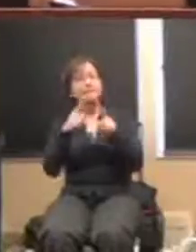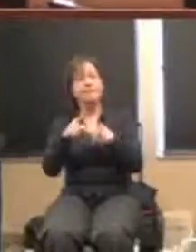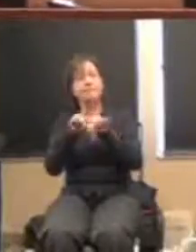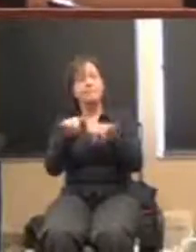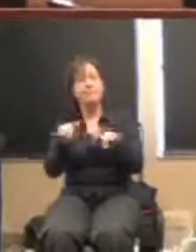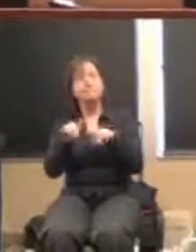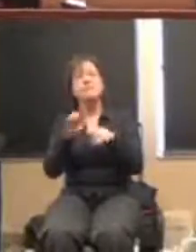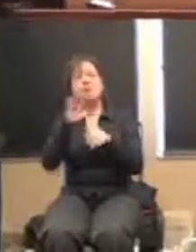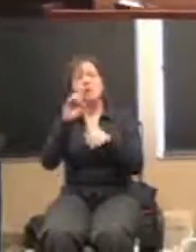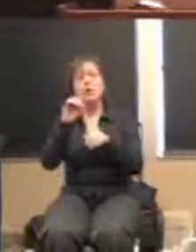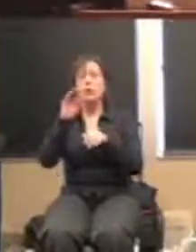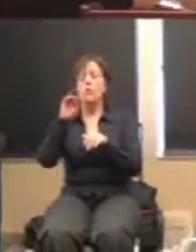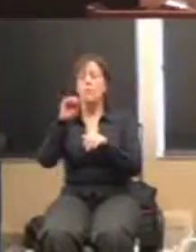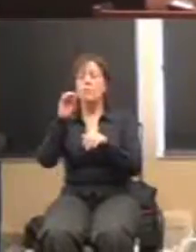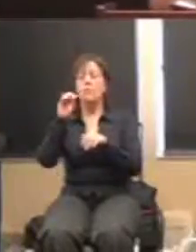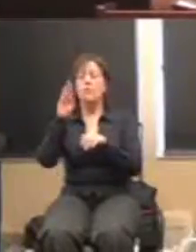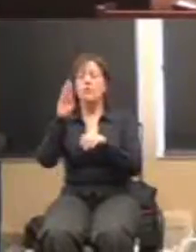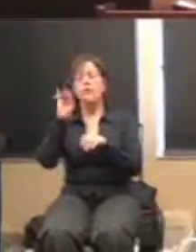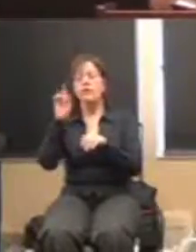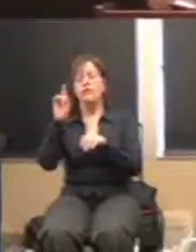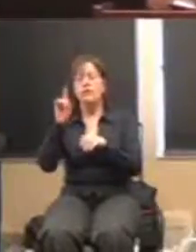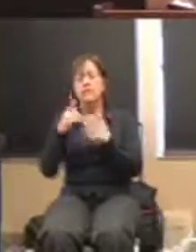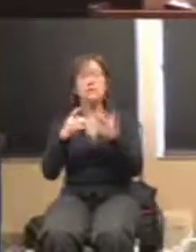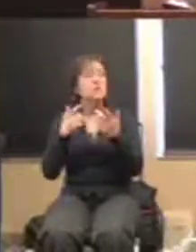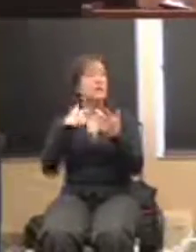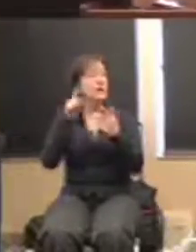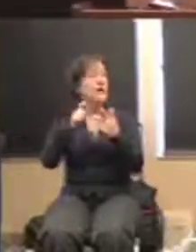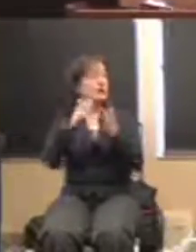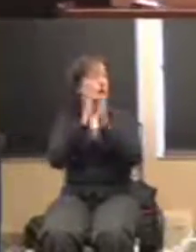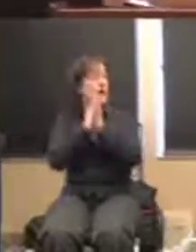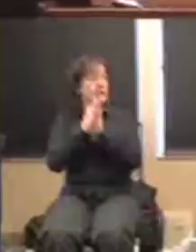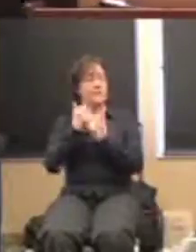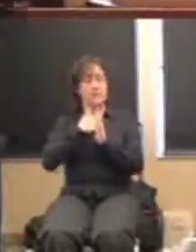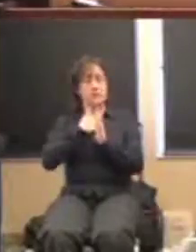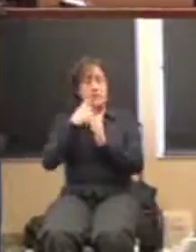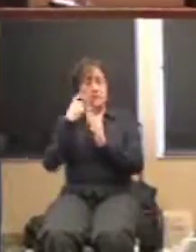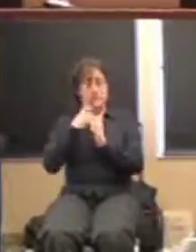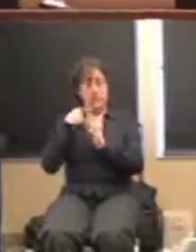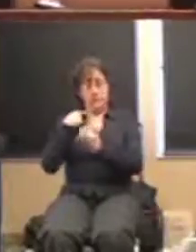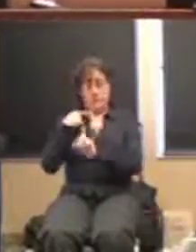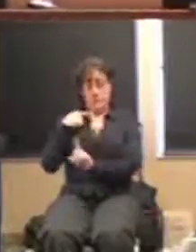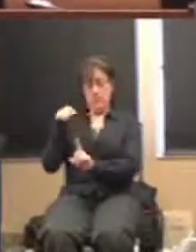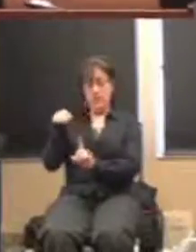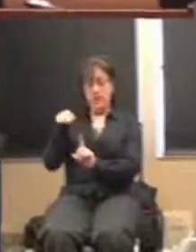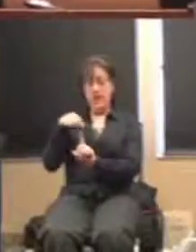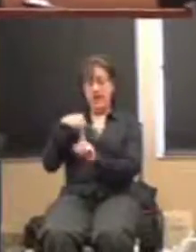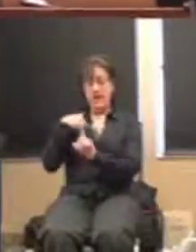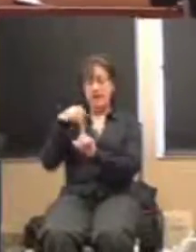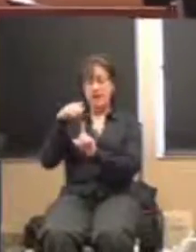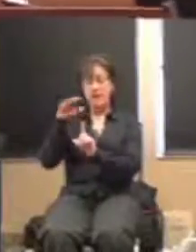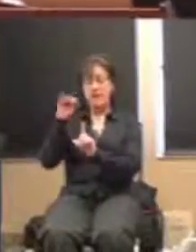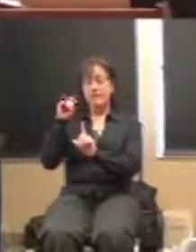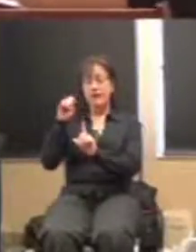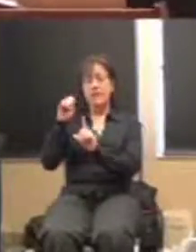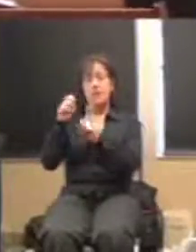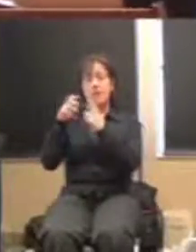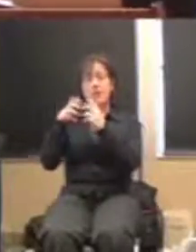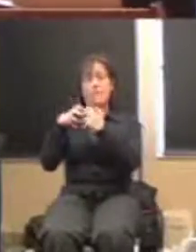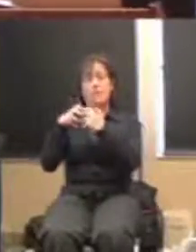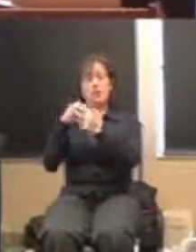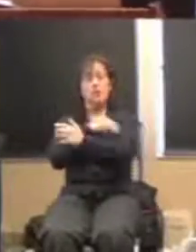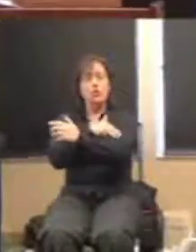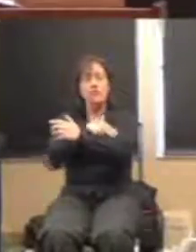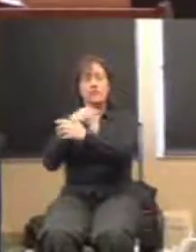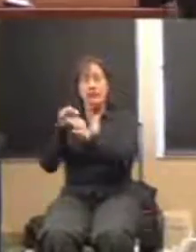ask ourselves this question. If you have a child with fine motor delays and you've kind of figured out the home